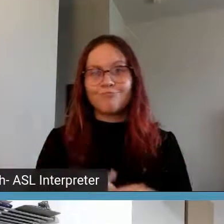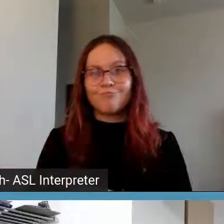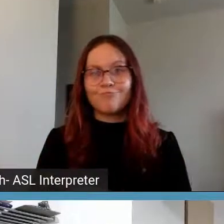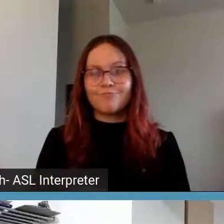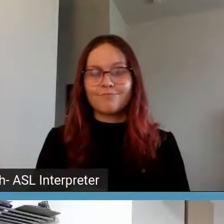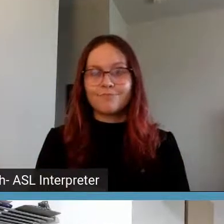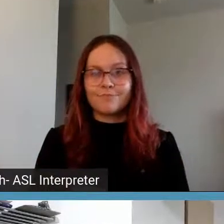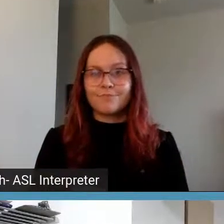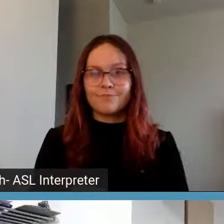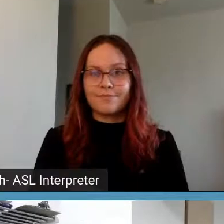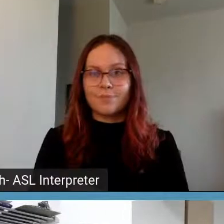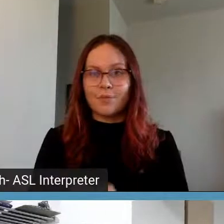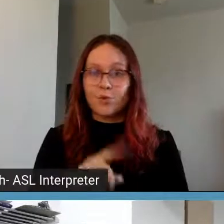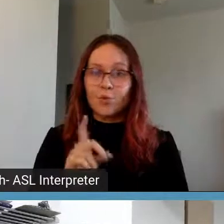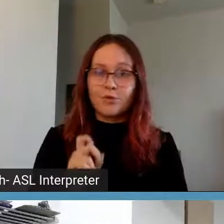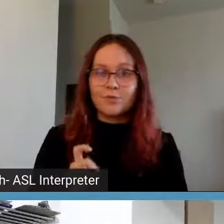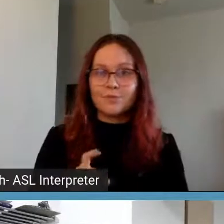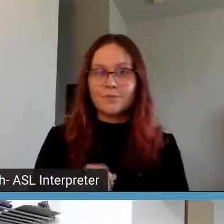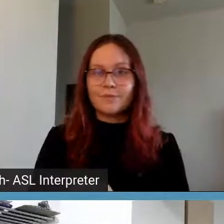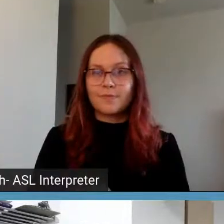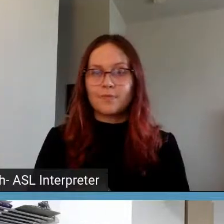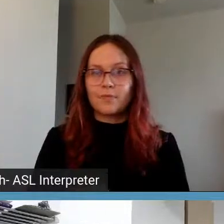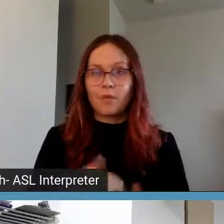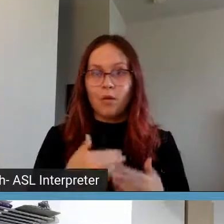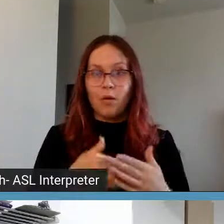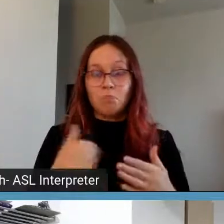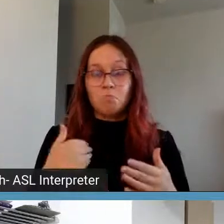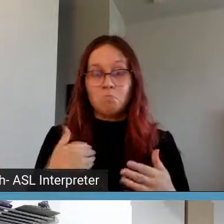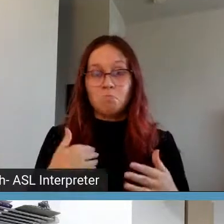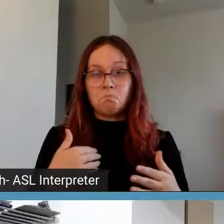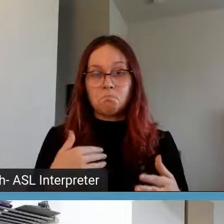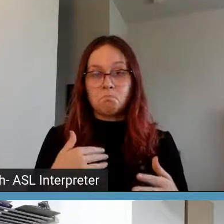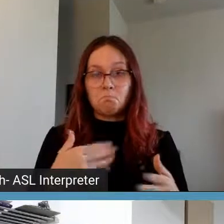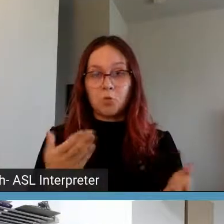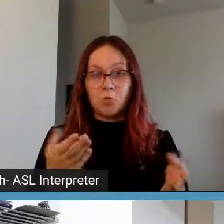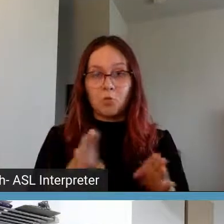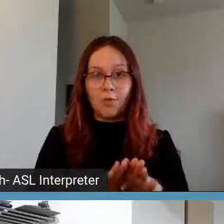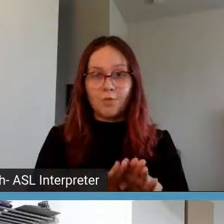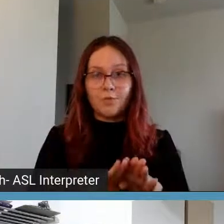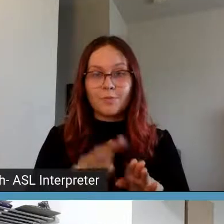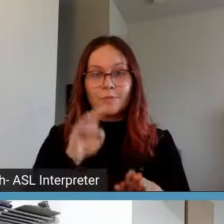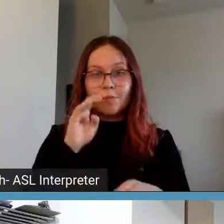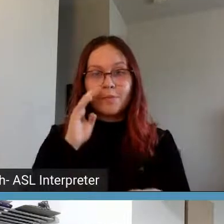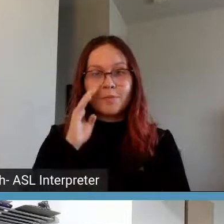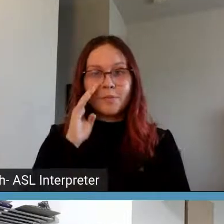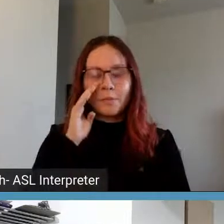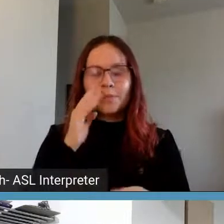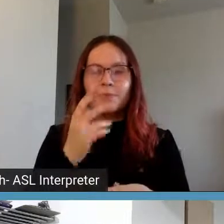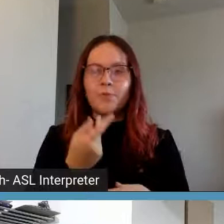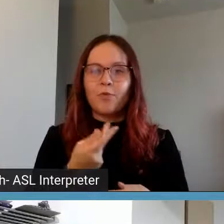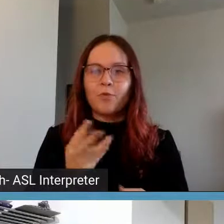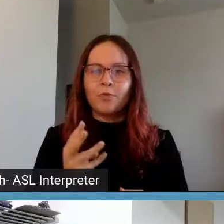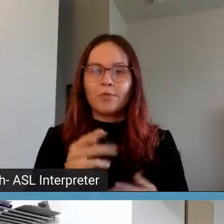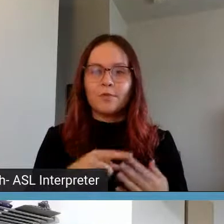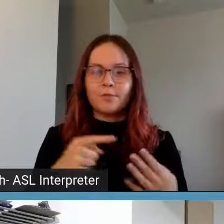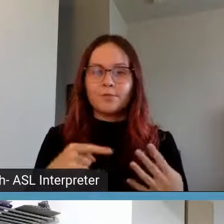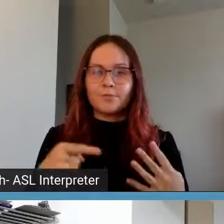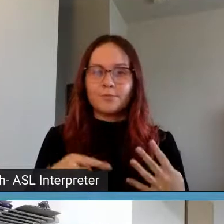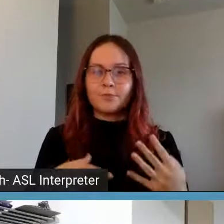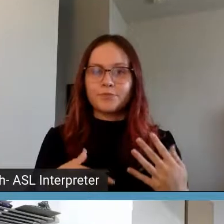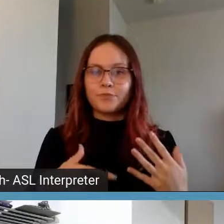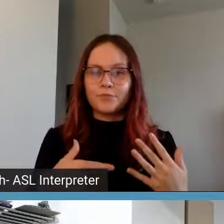questions. Before we go, I have a couple of housekeeping items. If you missed any of this session or just want to watch it again, you can access